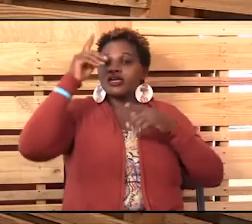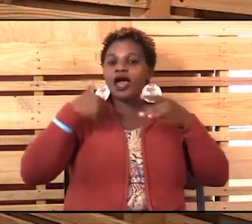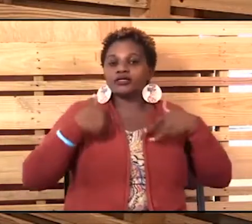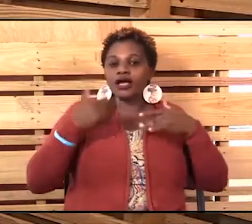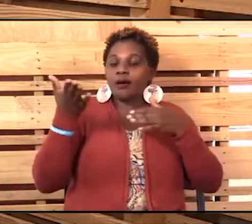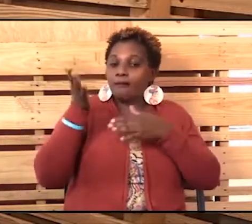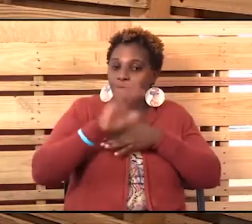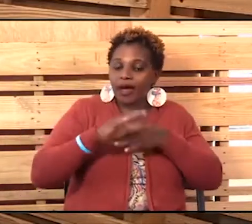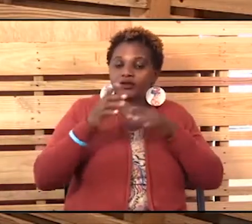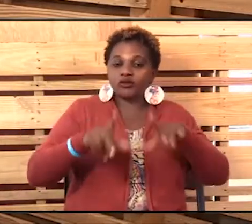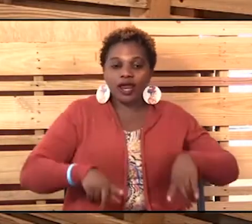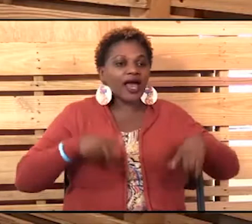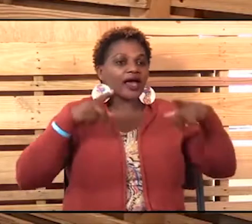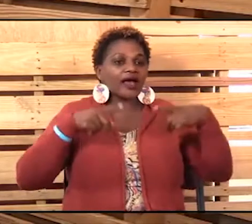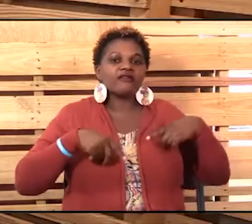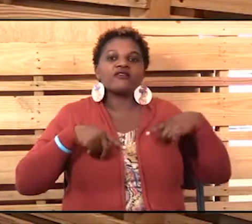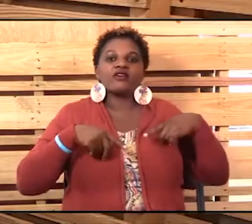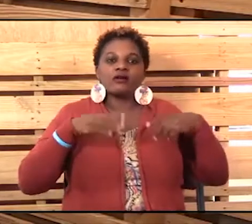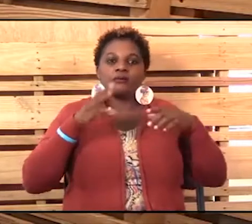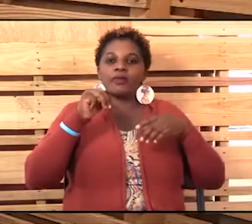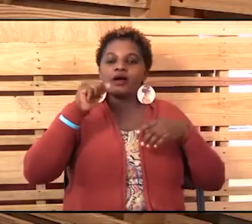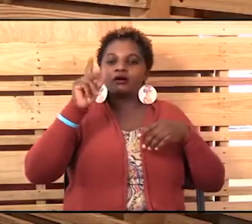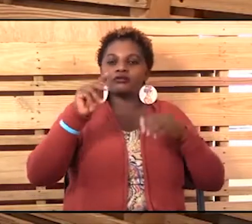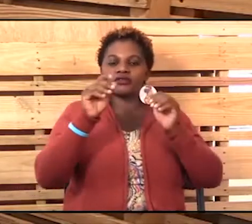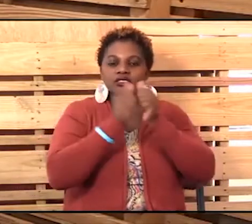He has come back to life. He has come back to life.